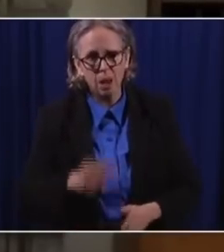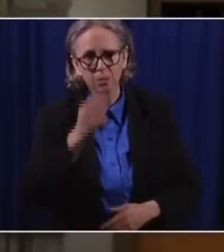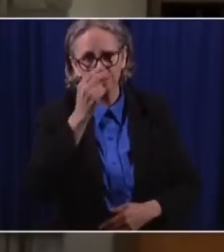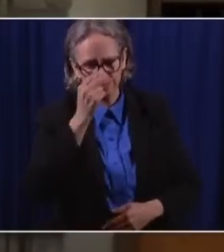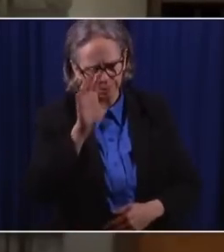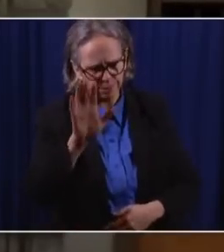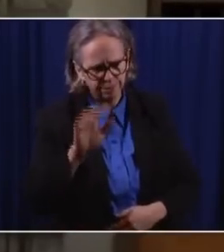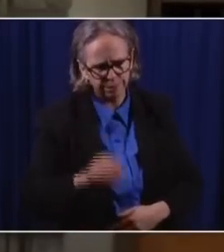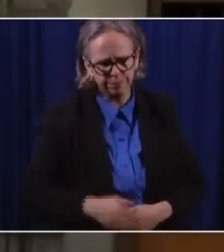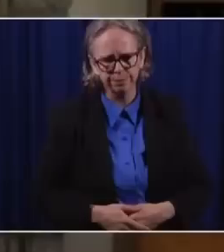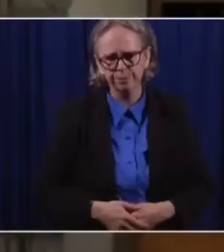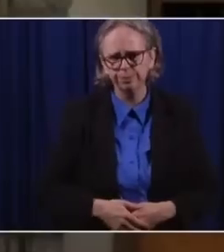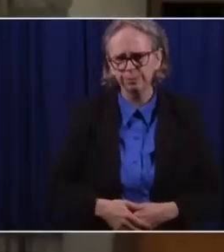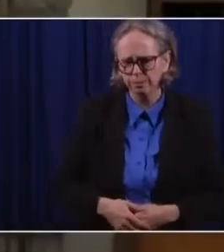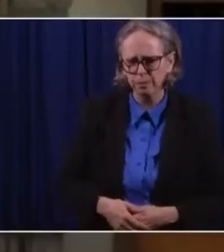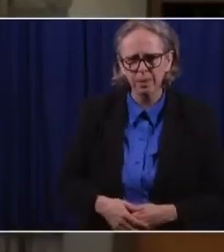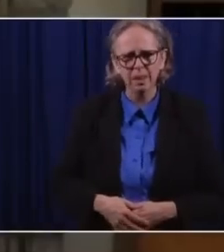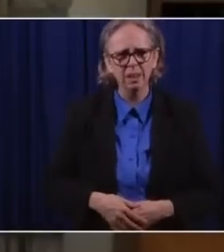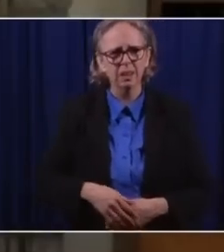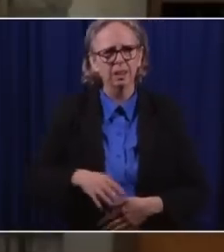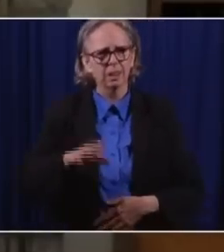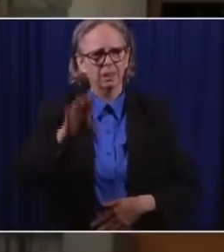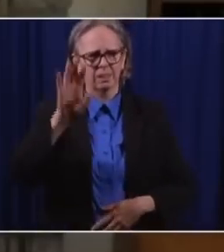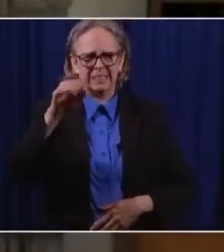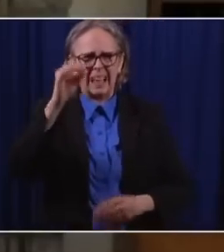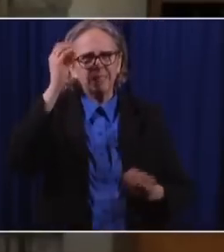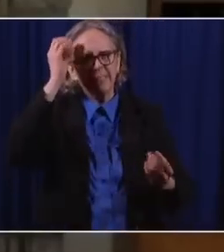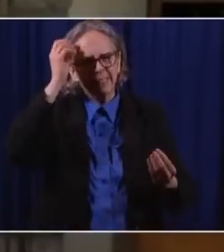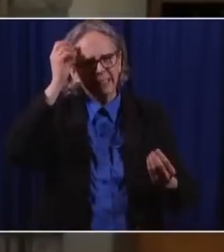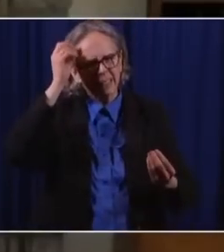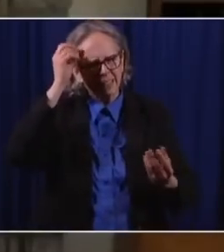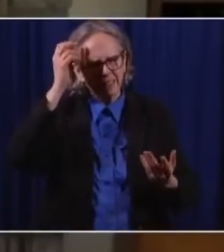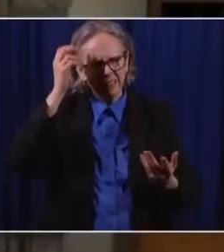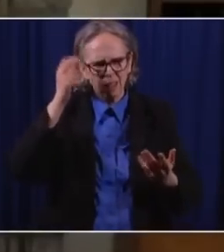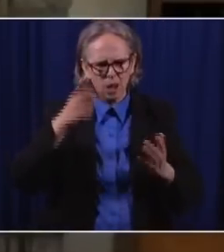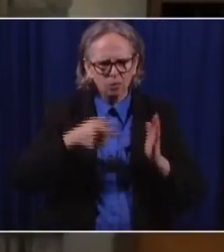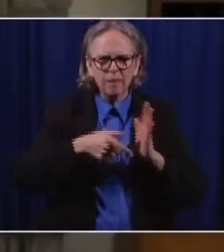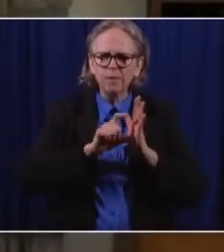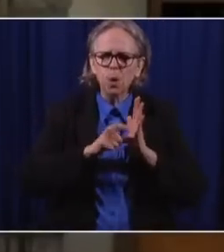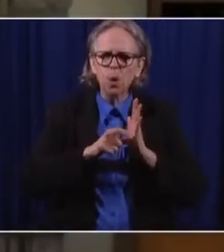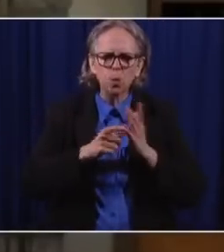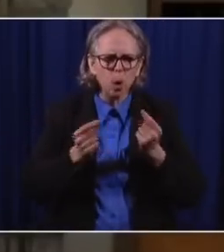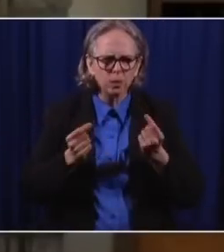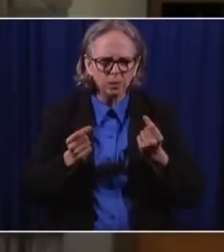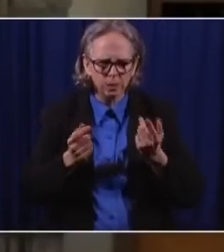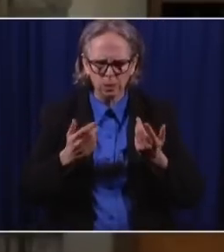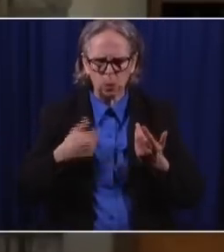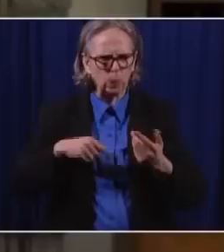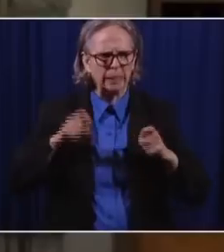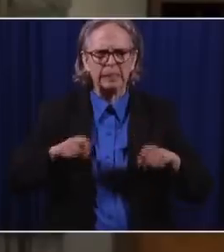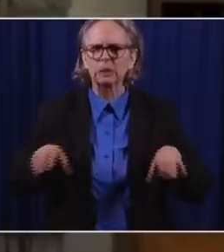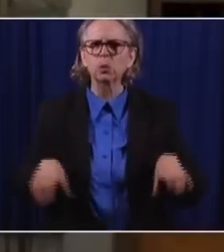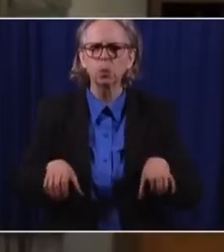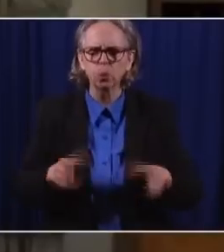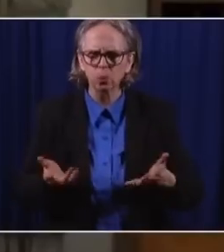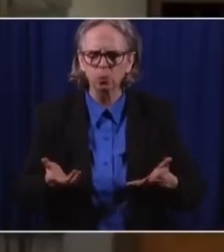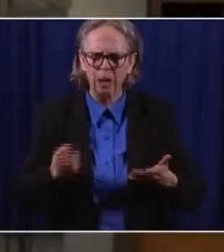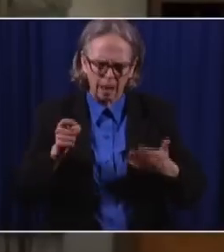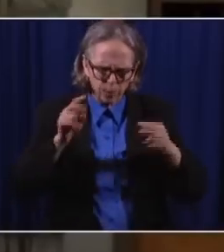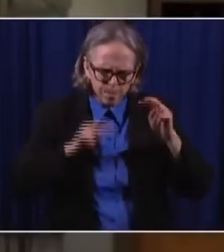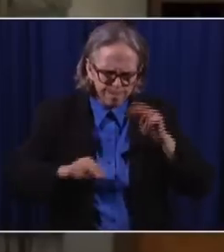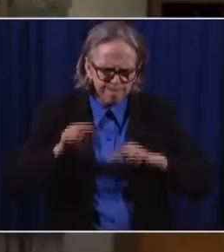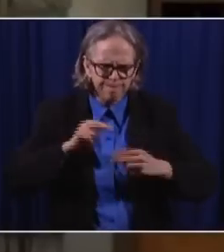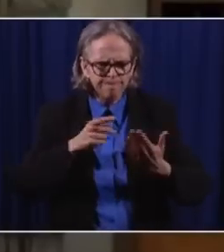reviewing what we need to do. Nothing is off the table. Let me make it very clear. Nothing is off the table.